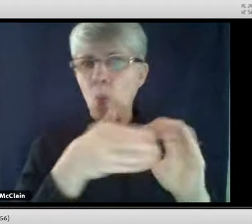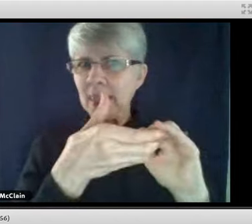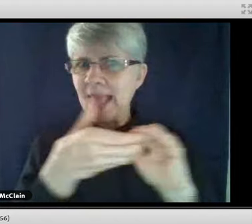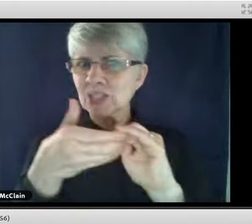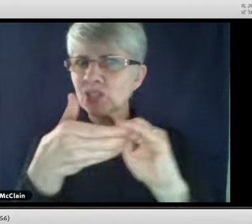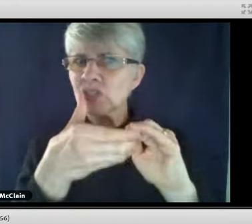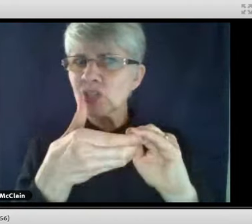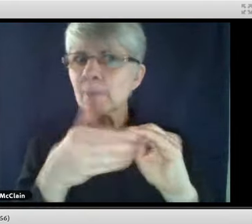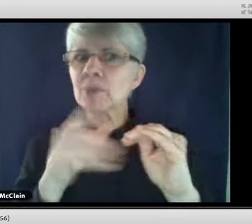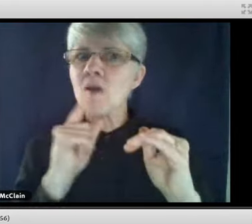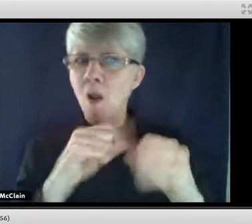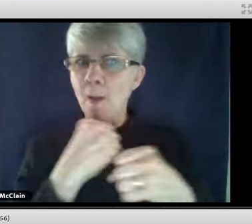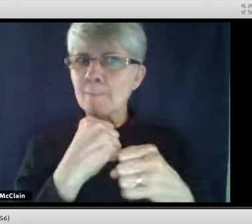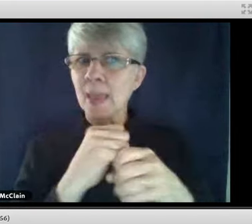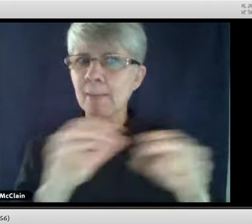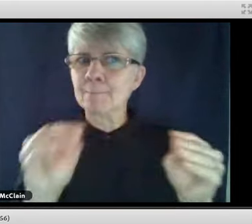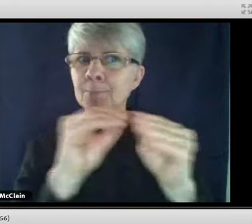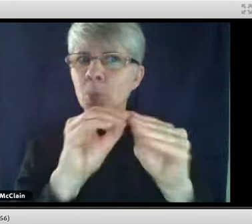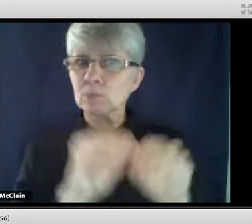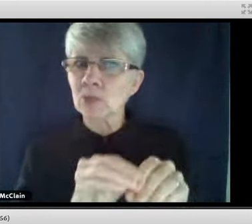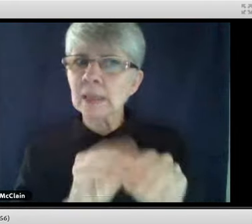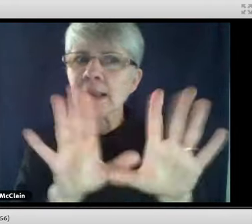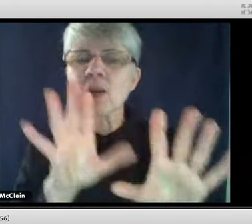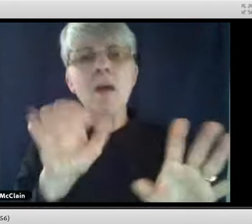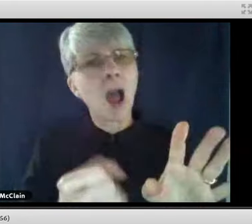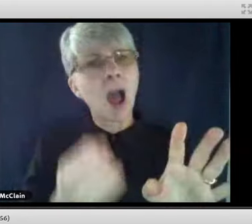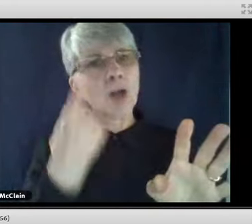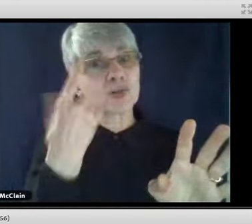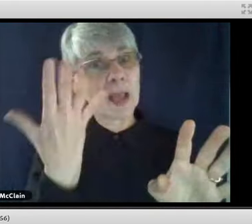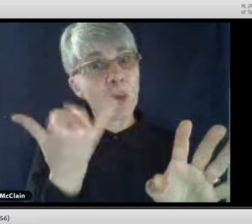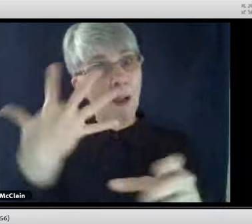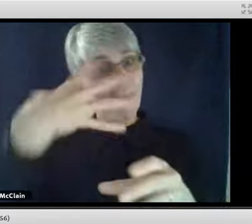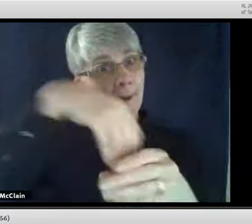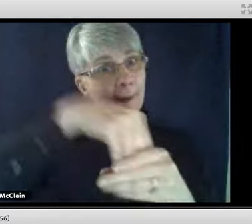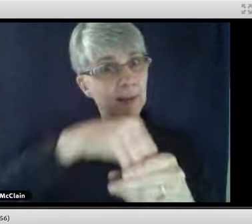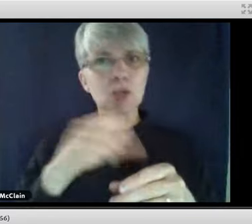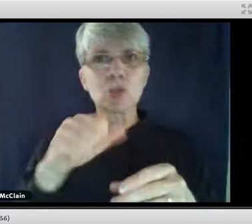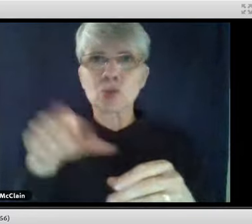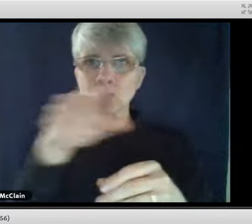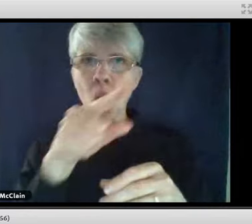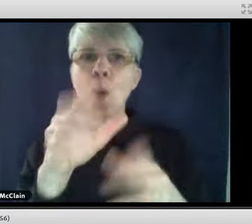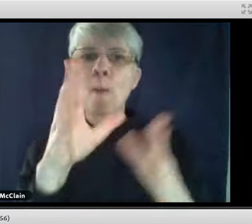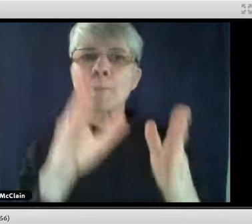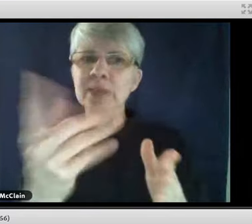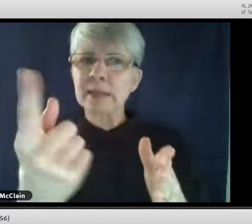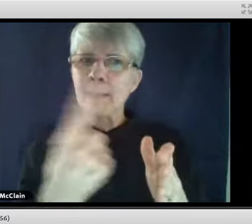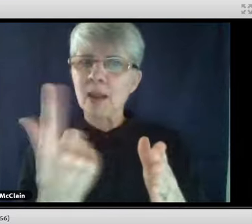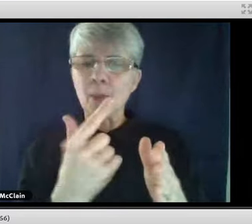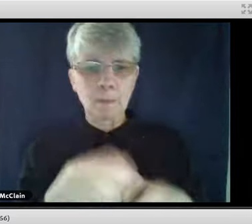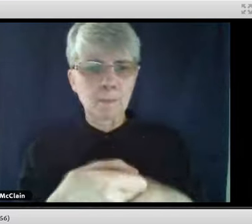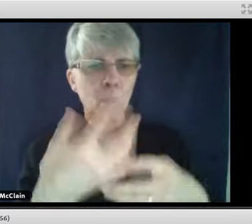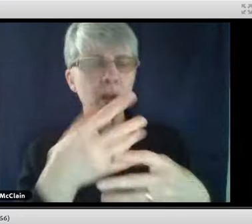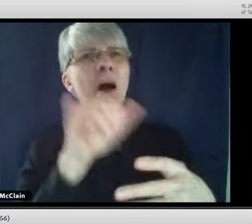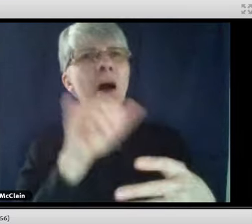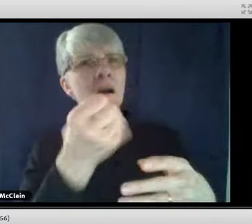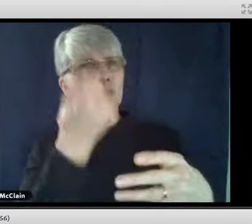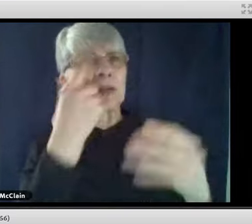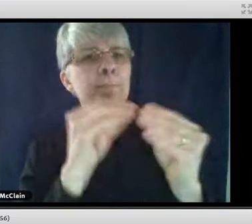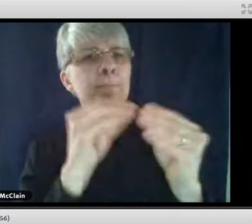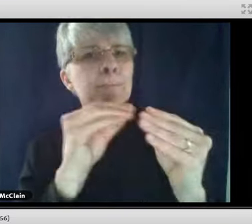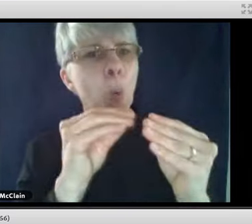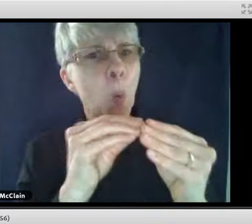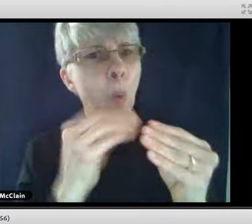relationships are made more clear and understandable to our users. Okay, that's one of the main goals of FRBR, is to